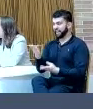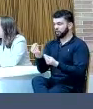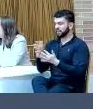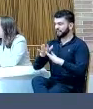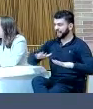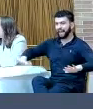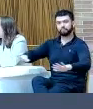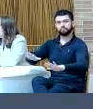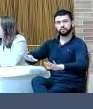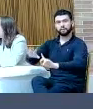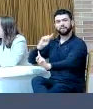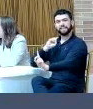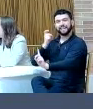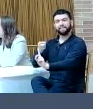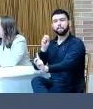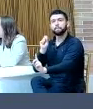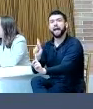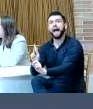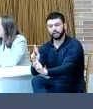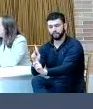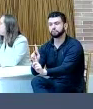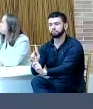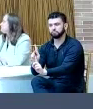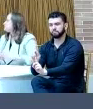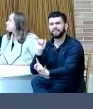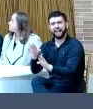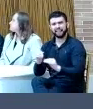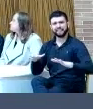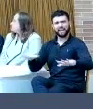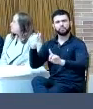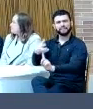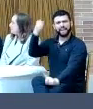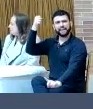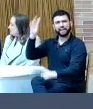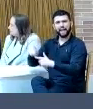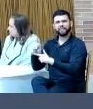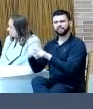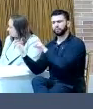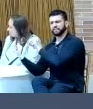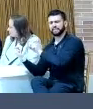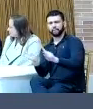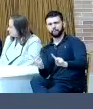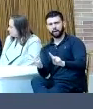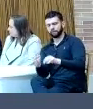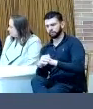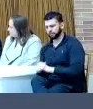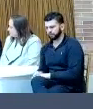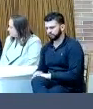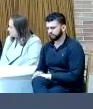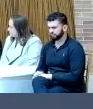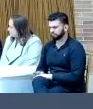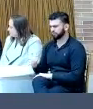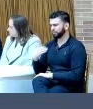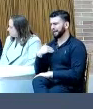land that they that was taken happened to be you know a little Ocean